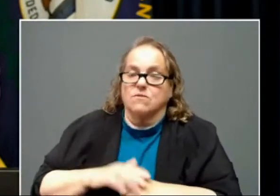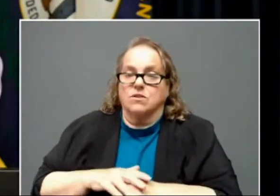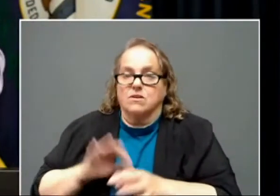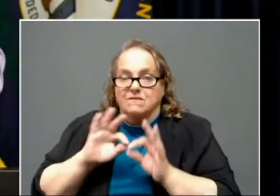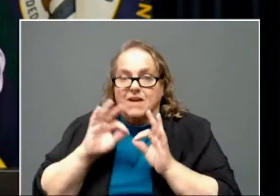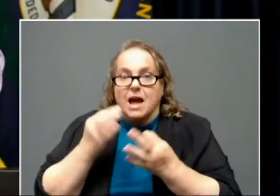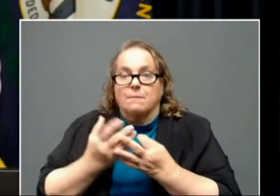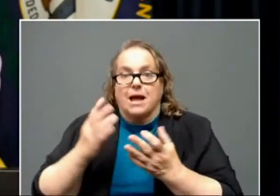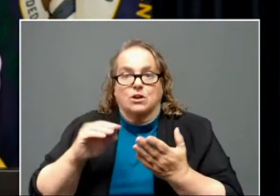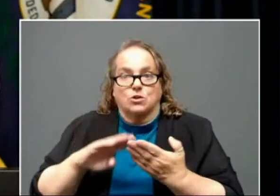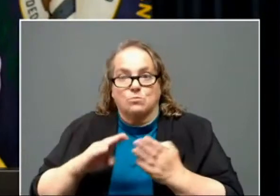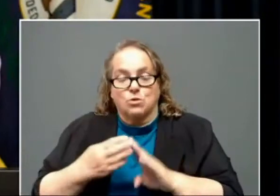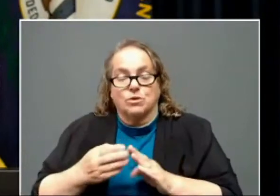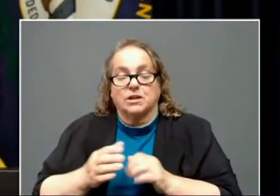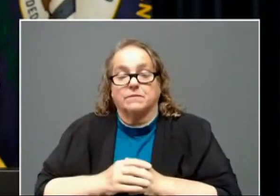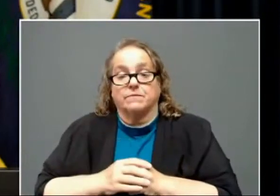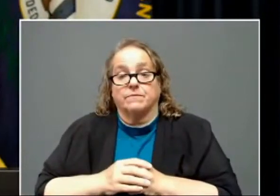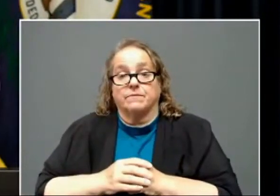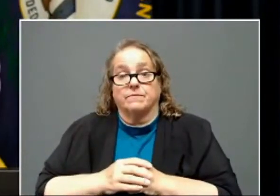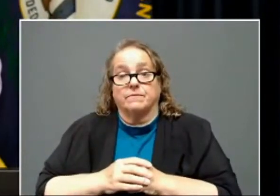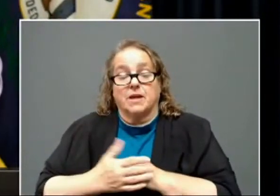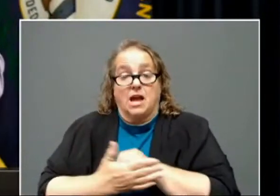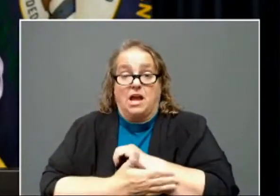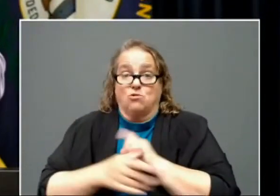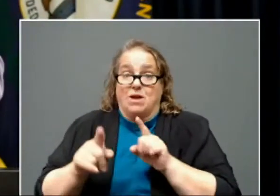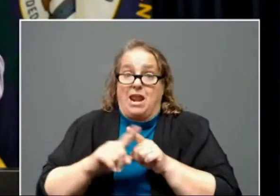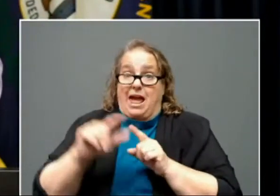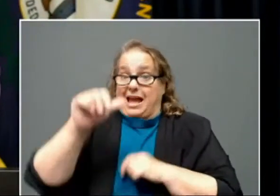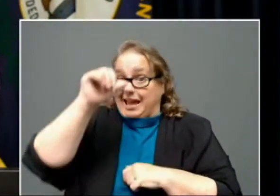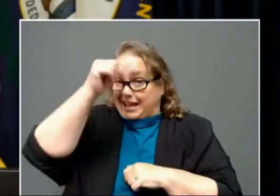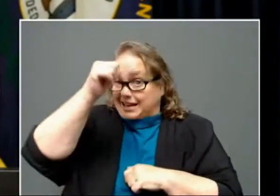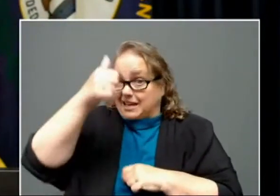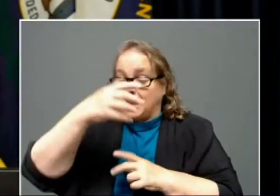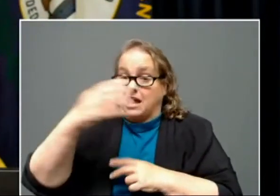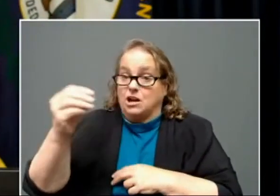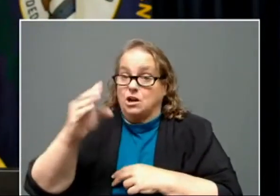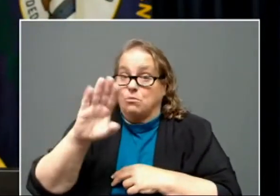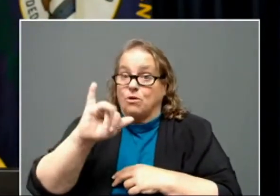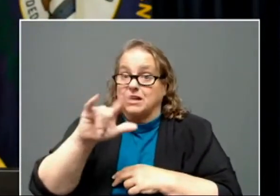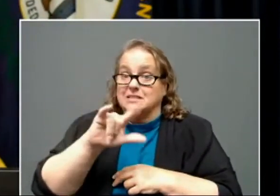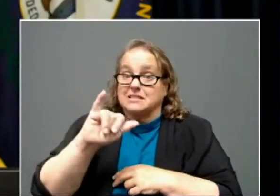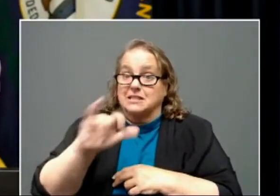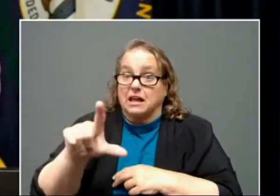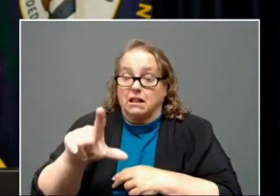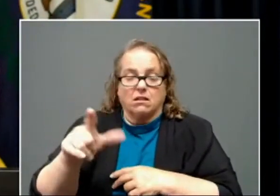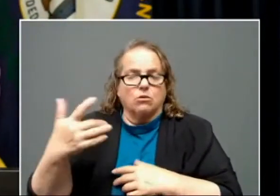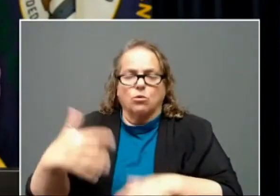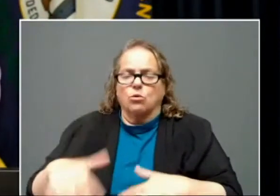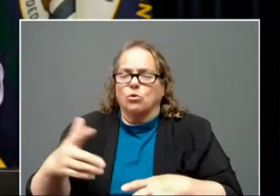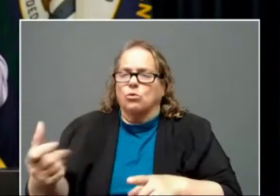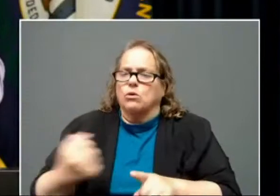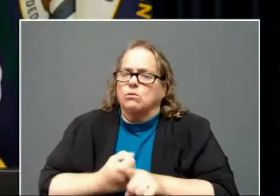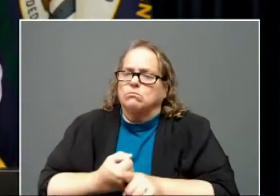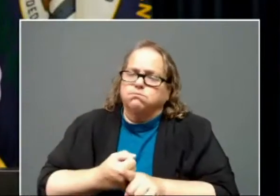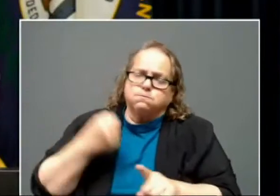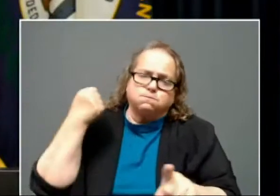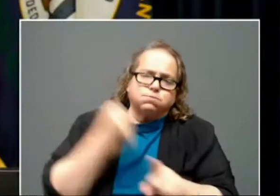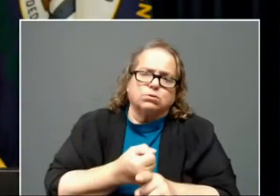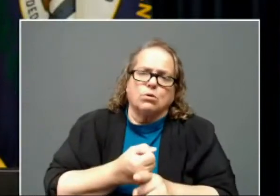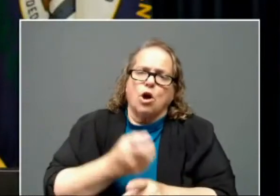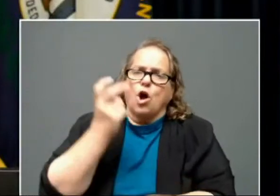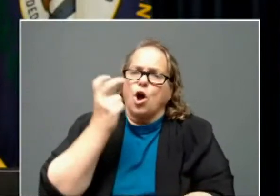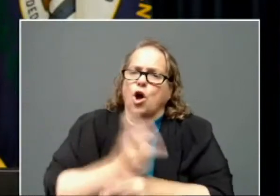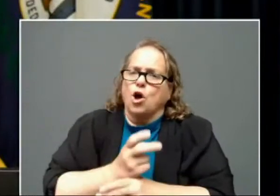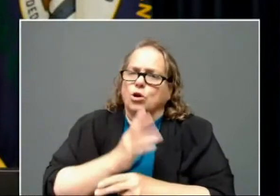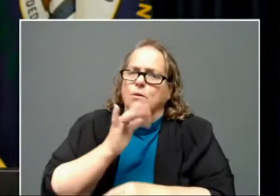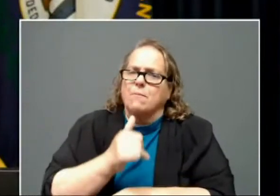communities. In countries like India and Brazil, they're getting absolutely hammered right now by this virus. And we've already talked about this,